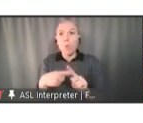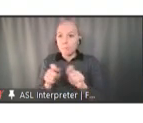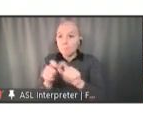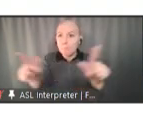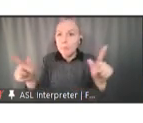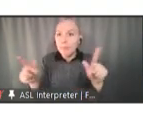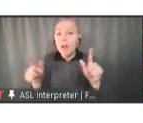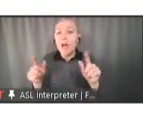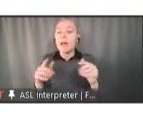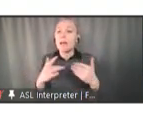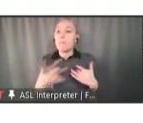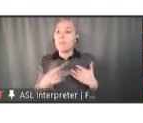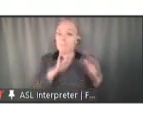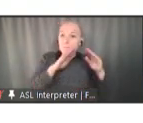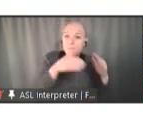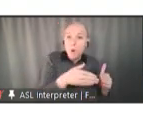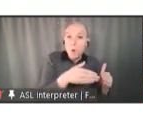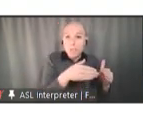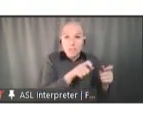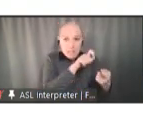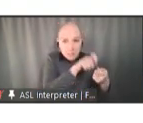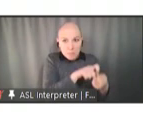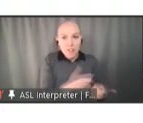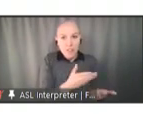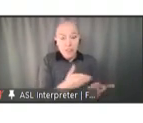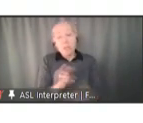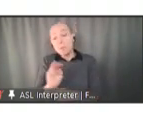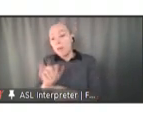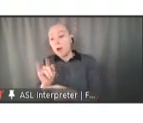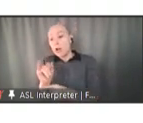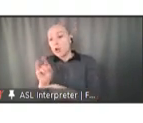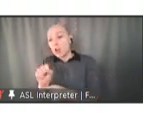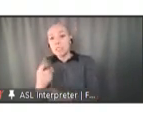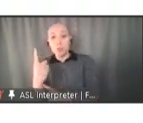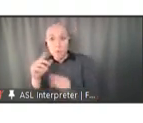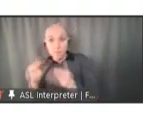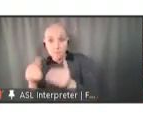one, but any reflections on more routinizing that sort of approach?